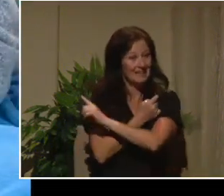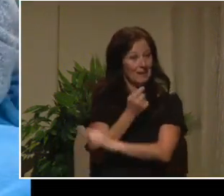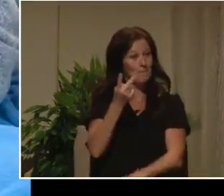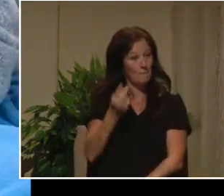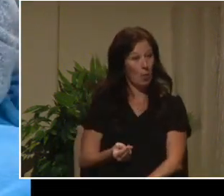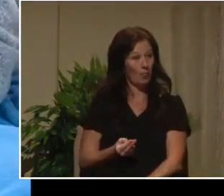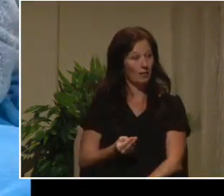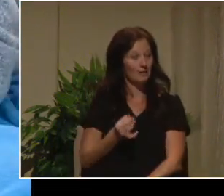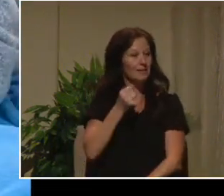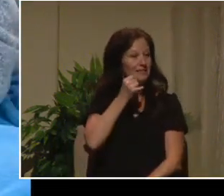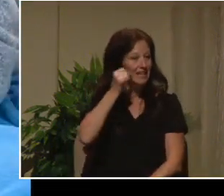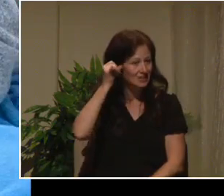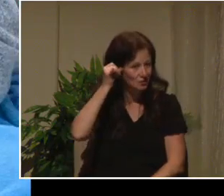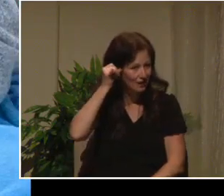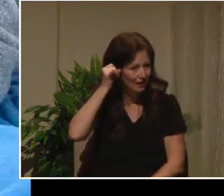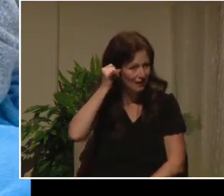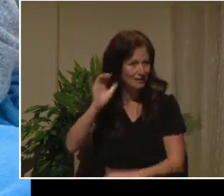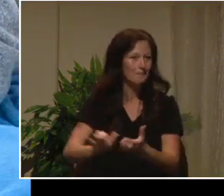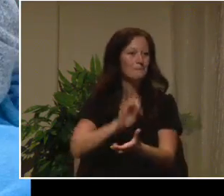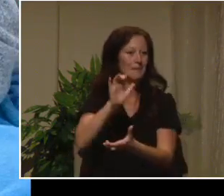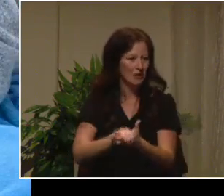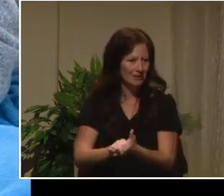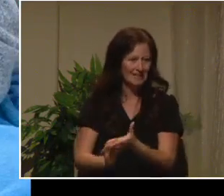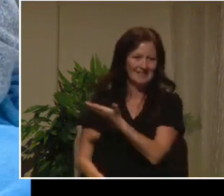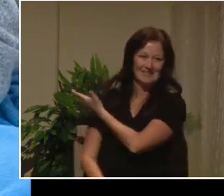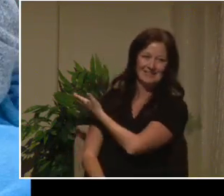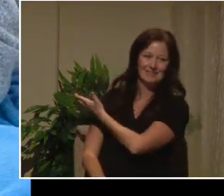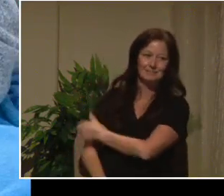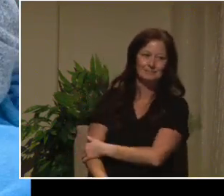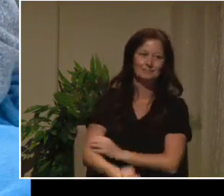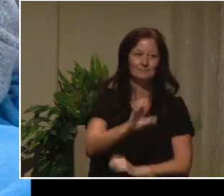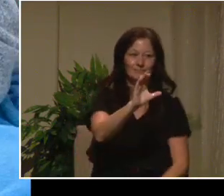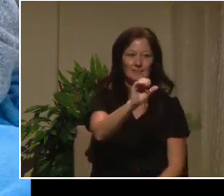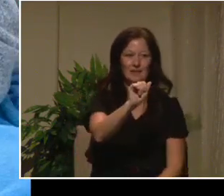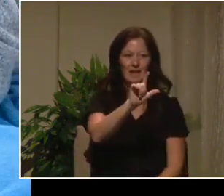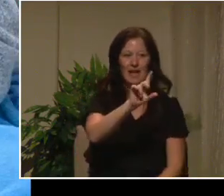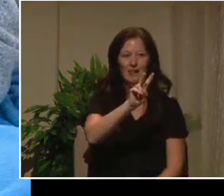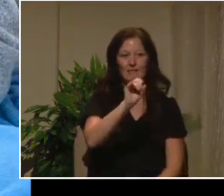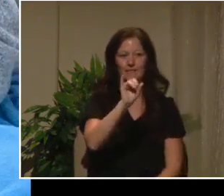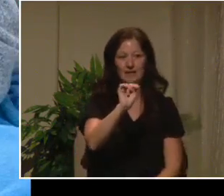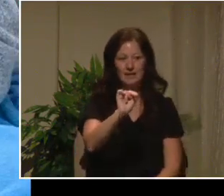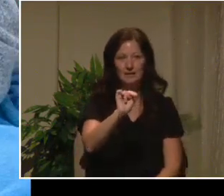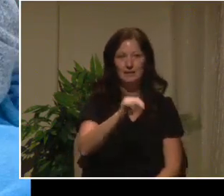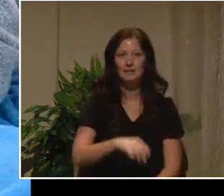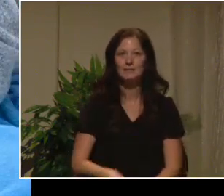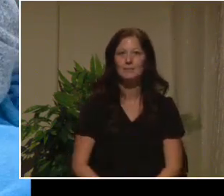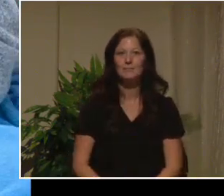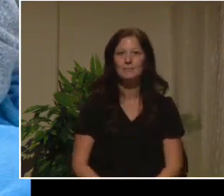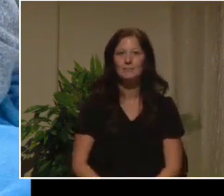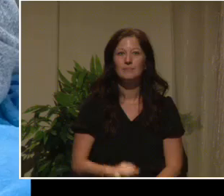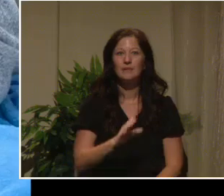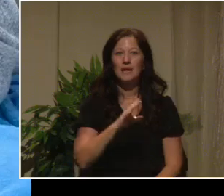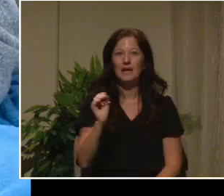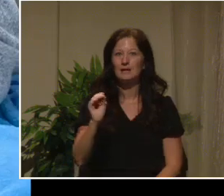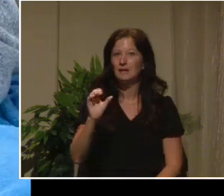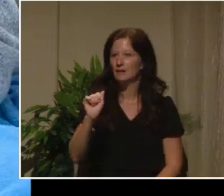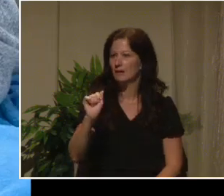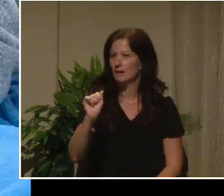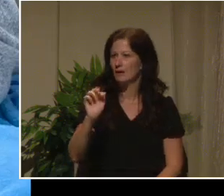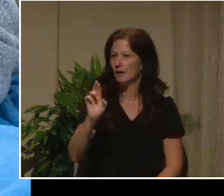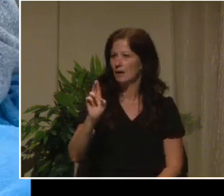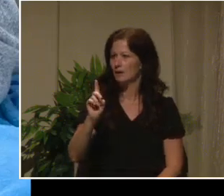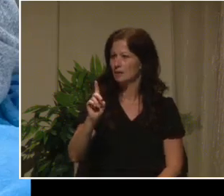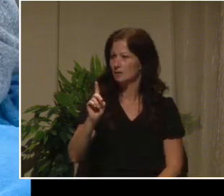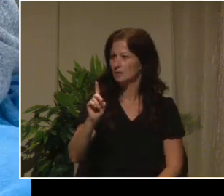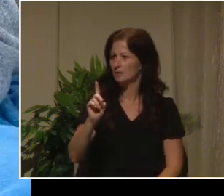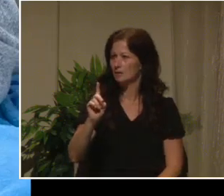married yesterday. So this is Calvin and Ashley Riarda, and we just extend